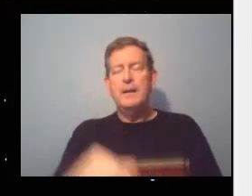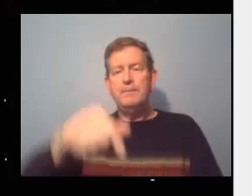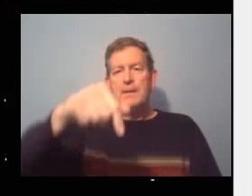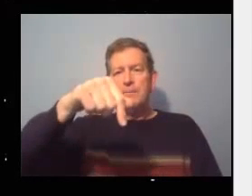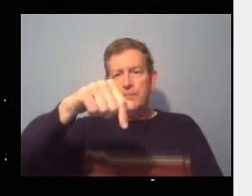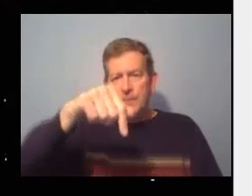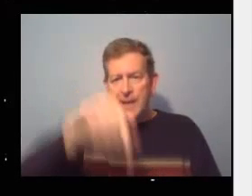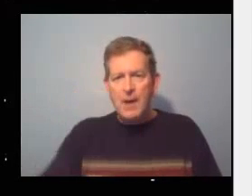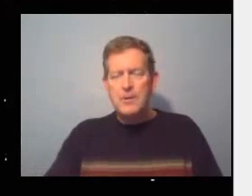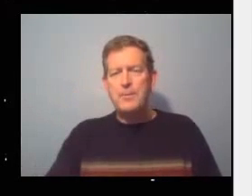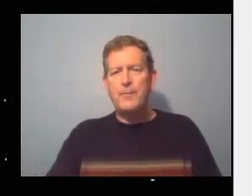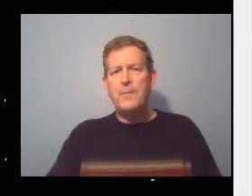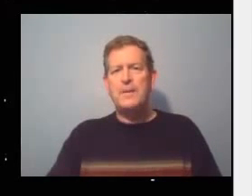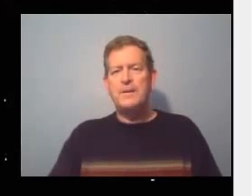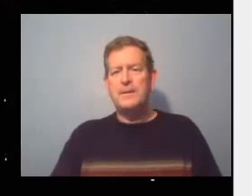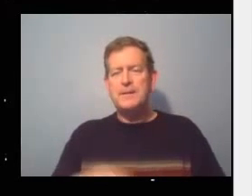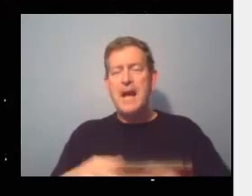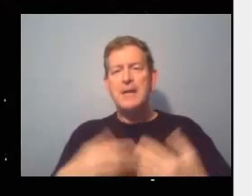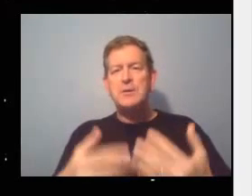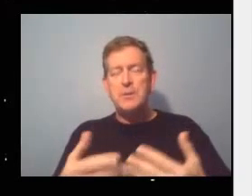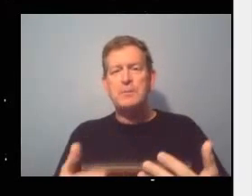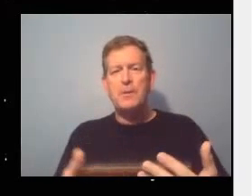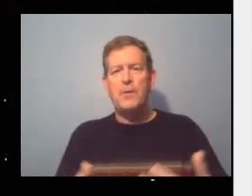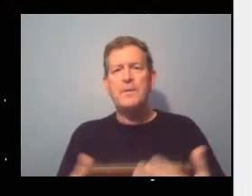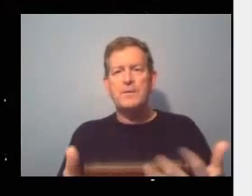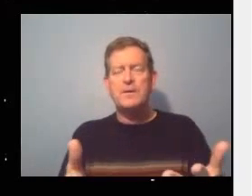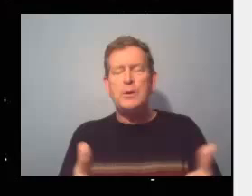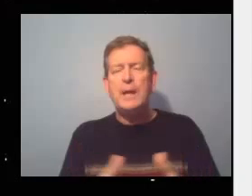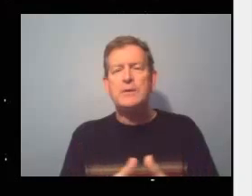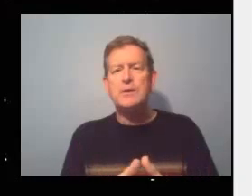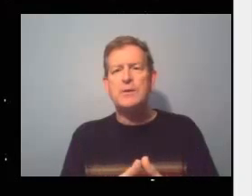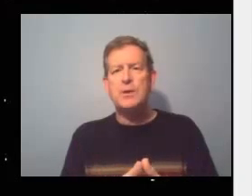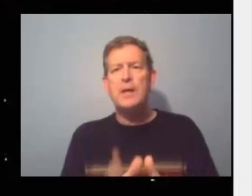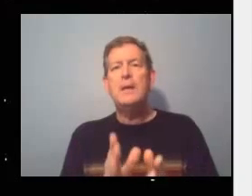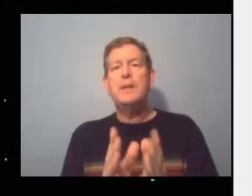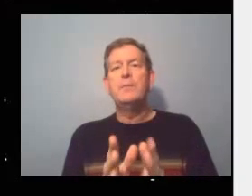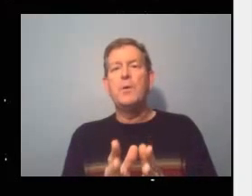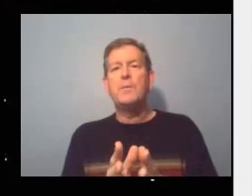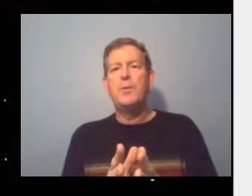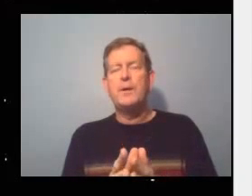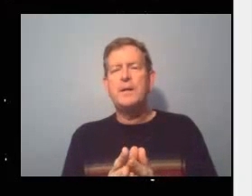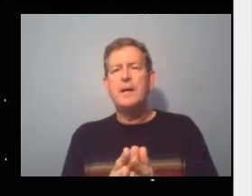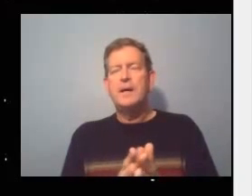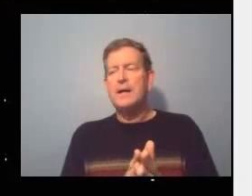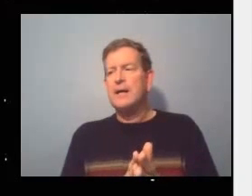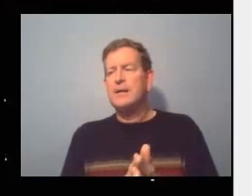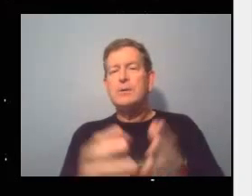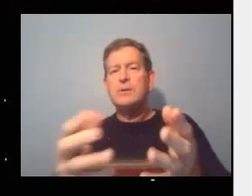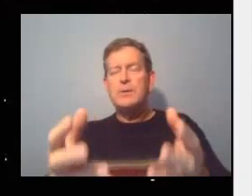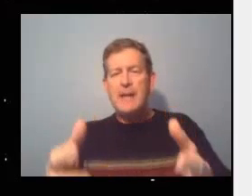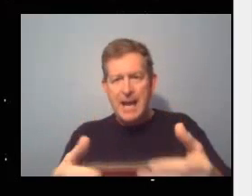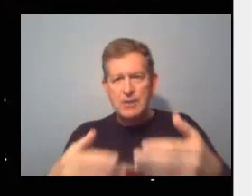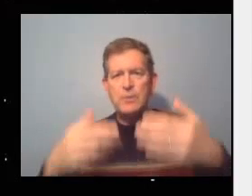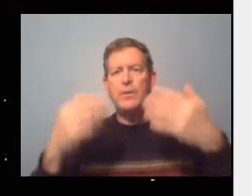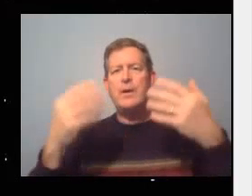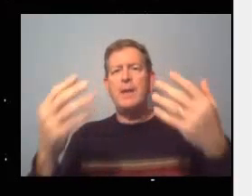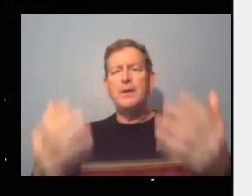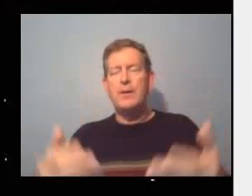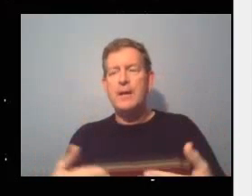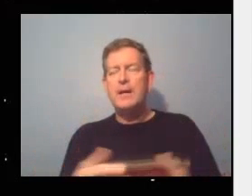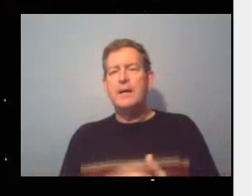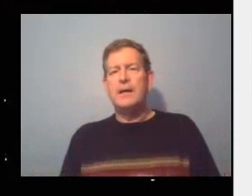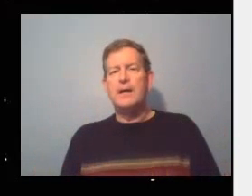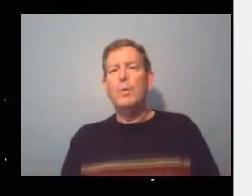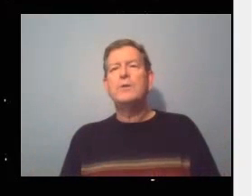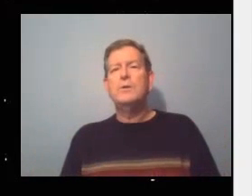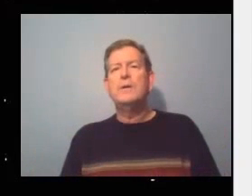develop now to perform the tasks you must perform as far as the ULET's concerned, but even more important, to enhance your